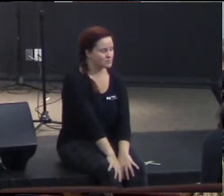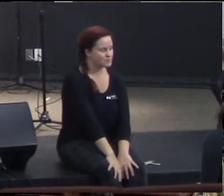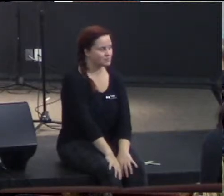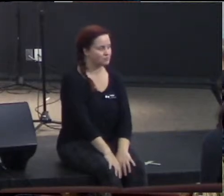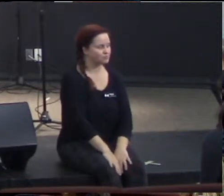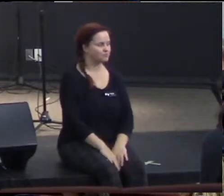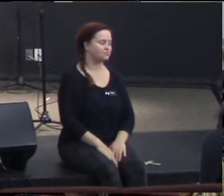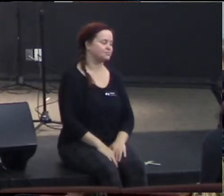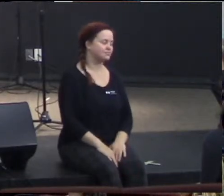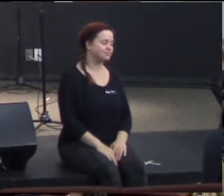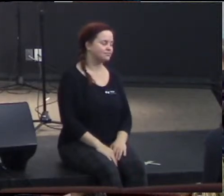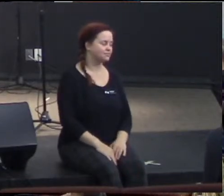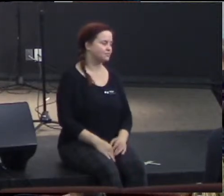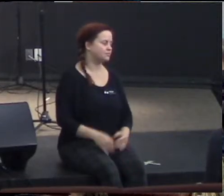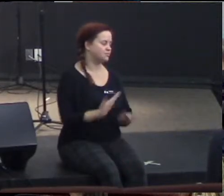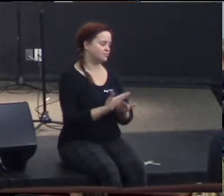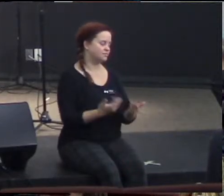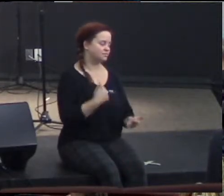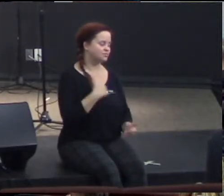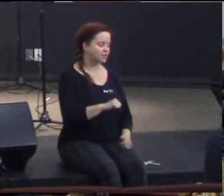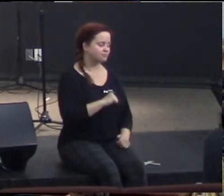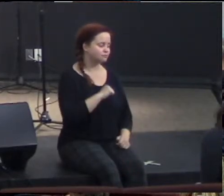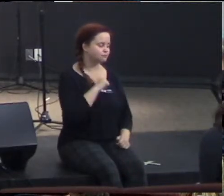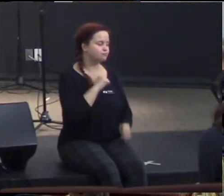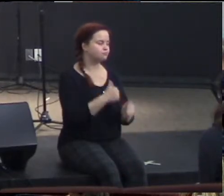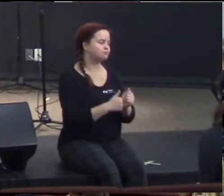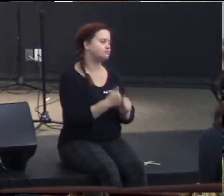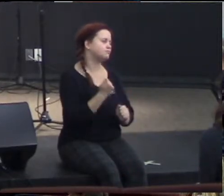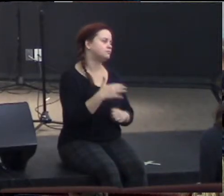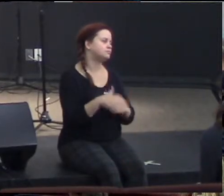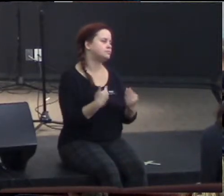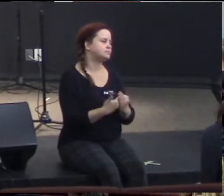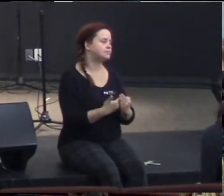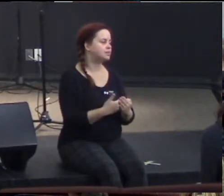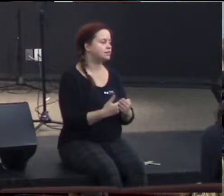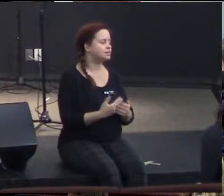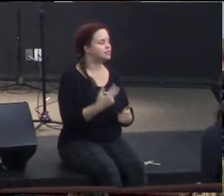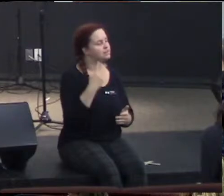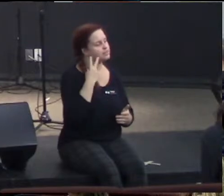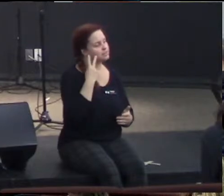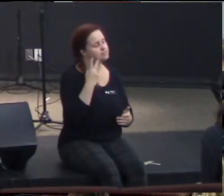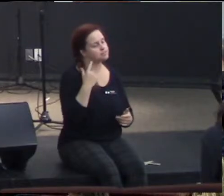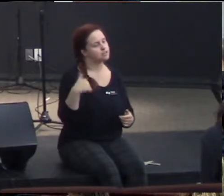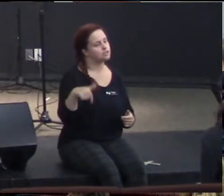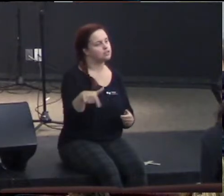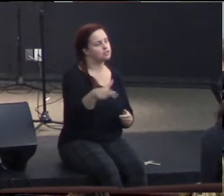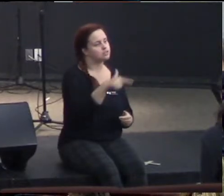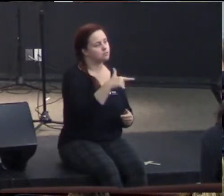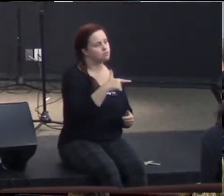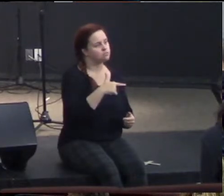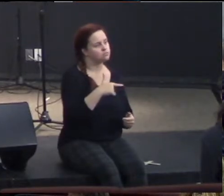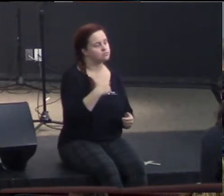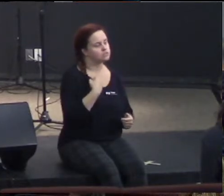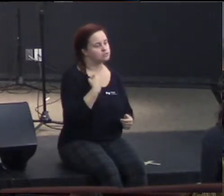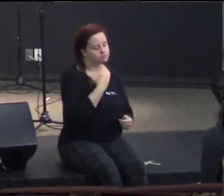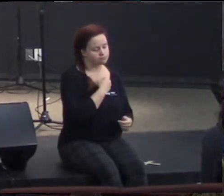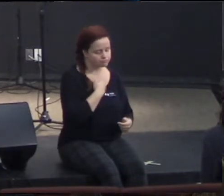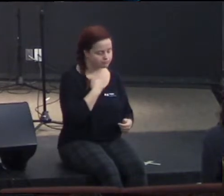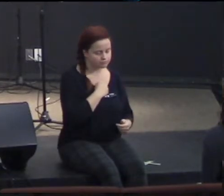The thing I'm proud of most of all, though, is that I really do see us repenting of that third